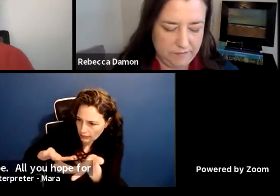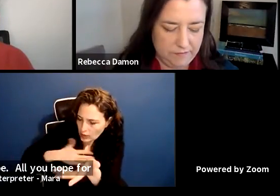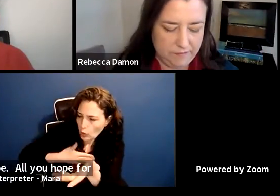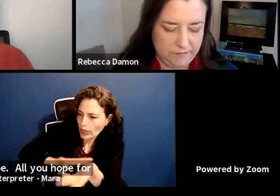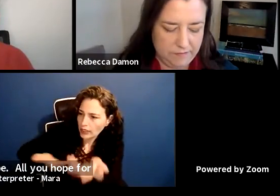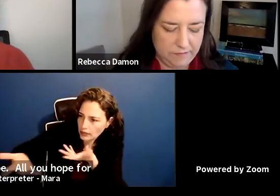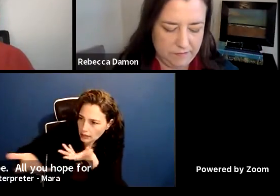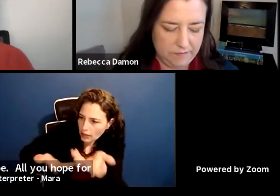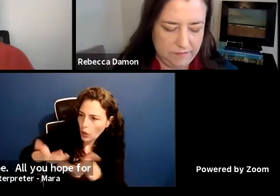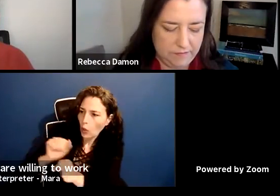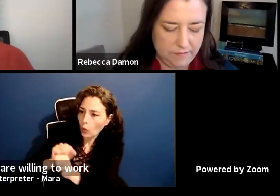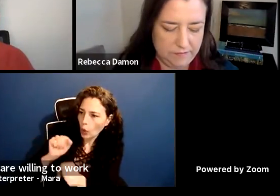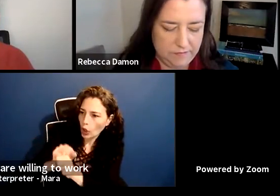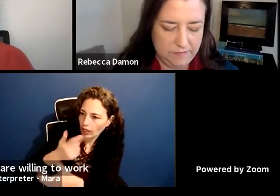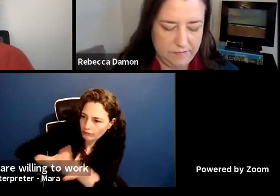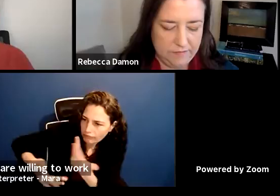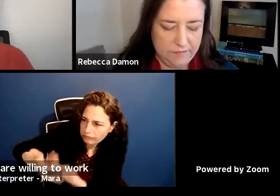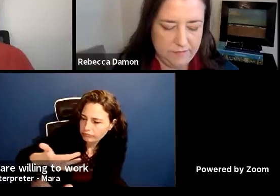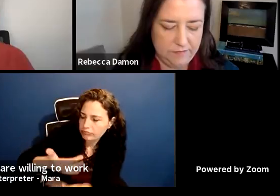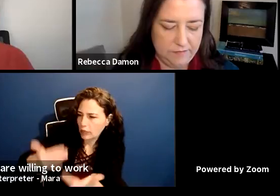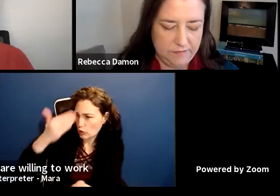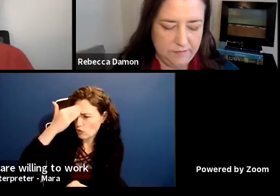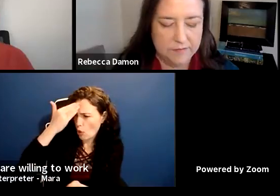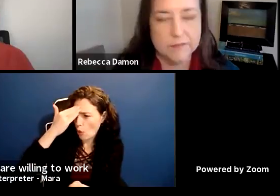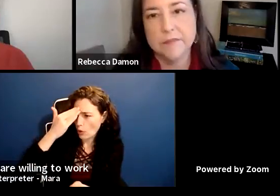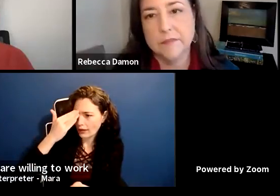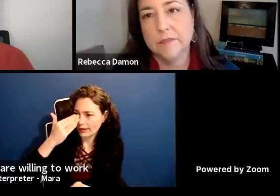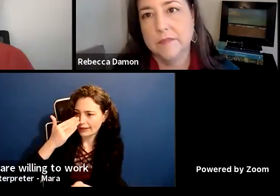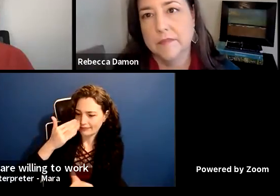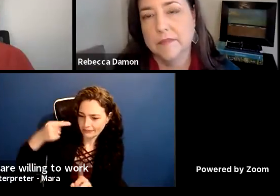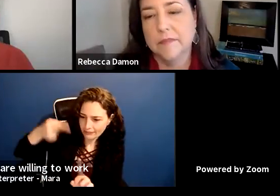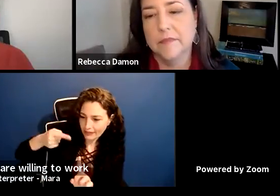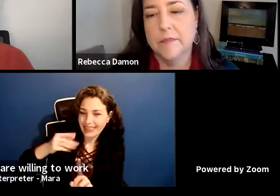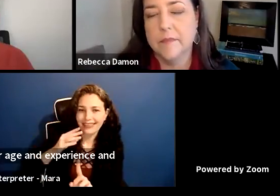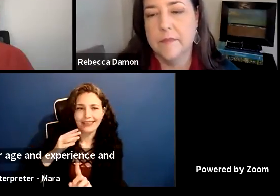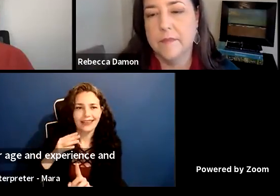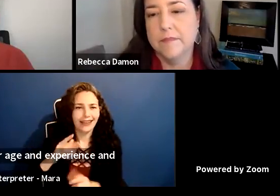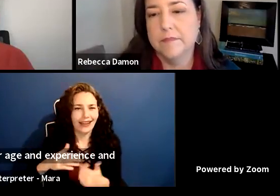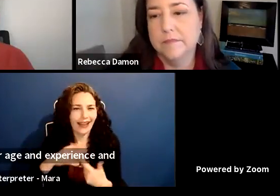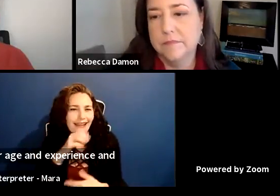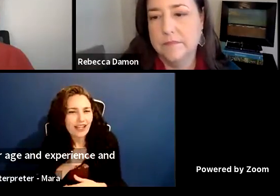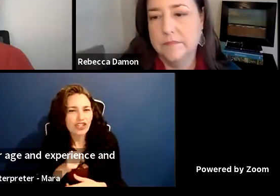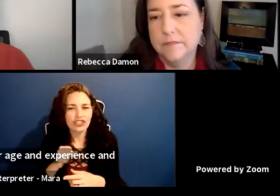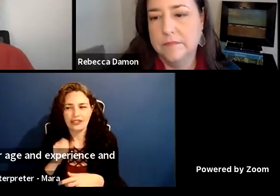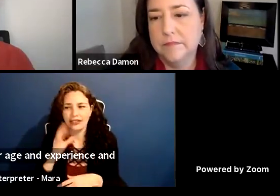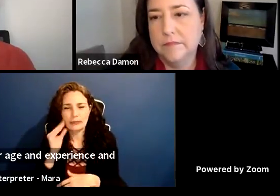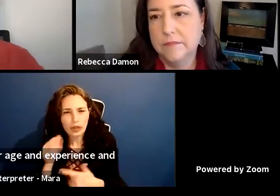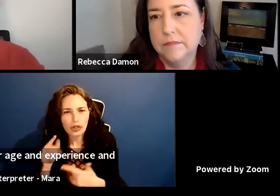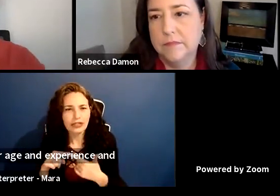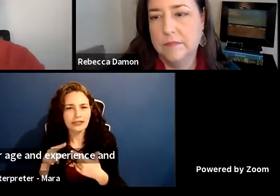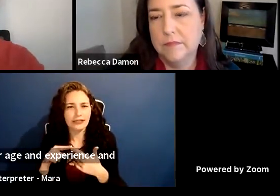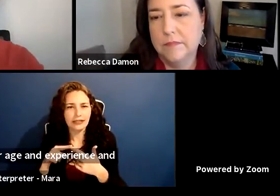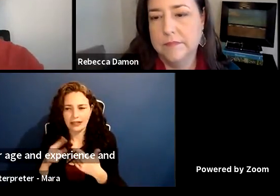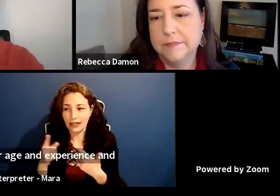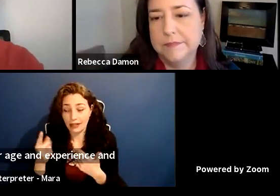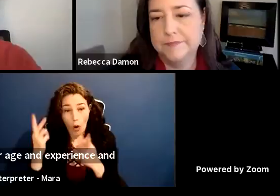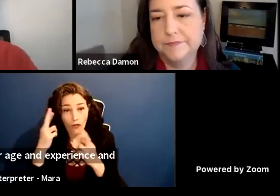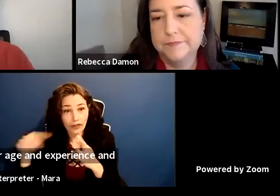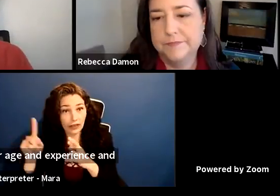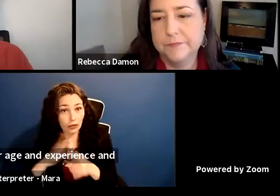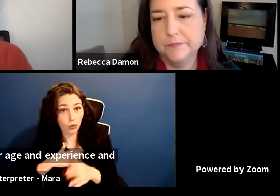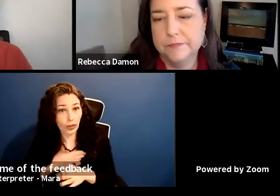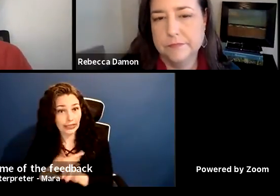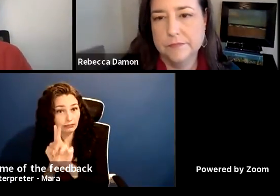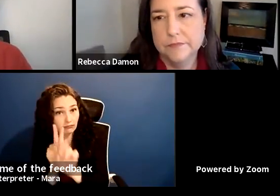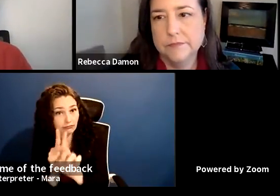your age and experience and have some of that mentorship and some of that feedback. Otherwise, it can get a little dicey, and then you feel